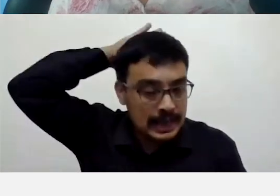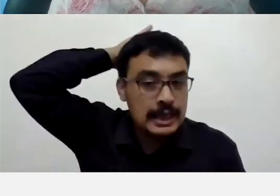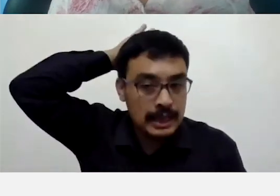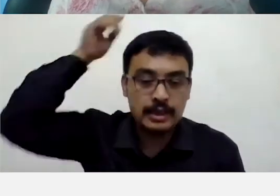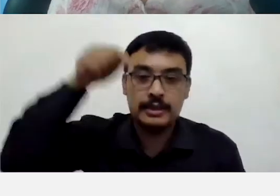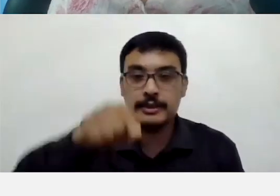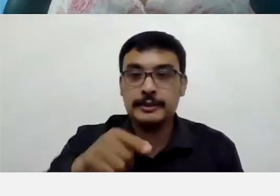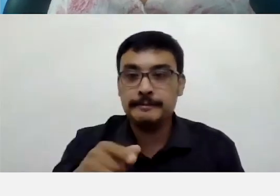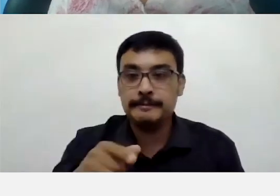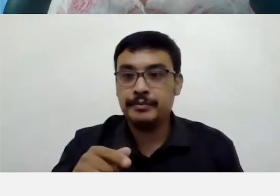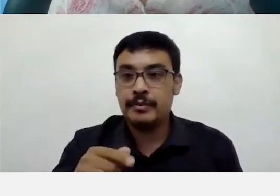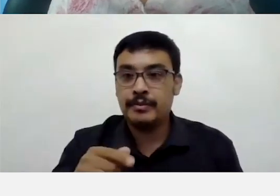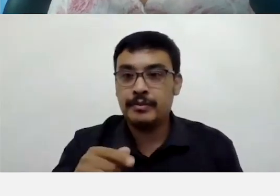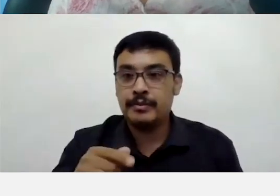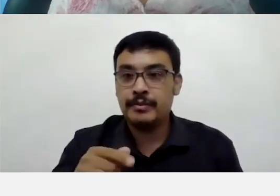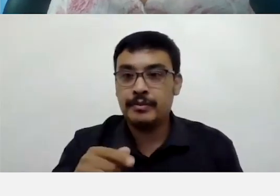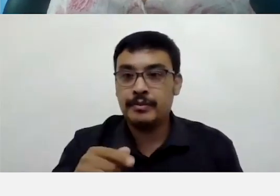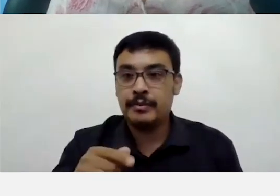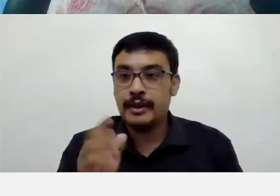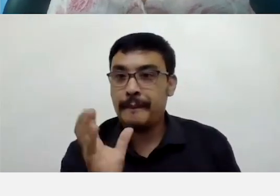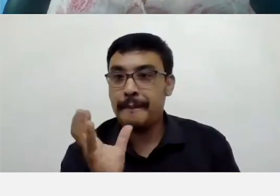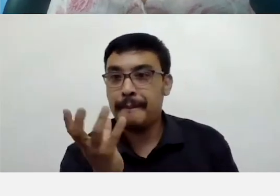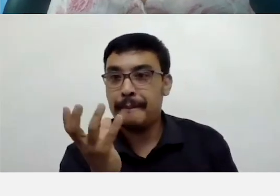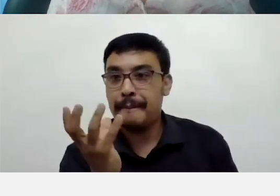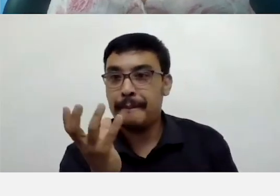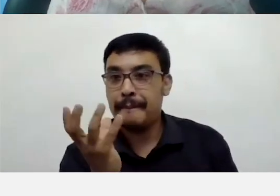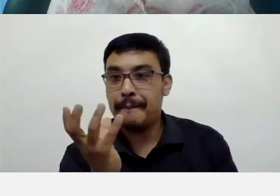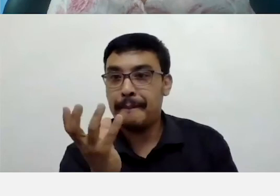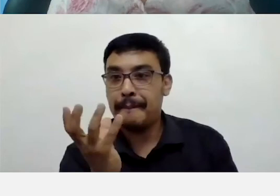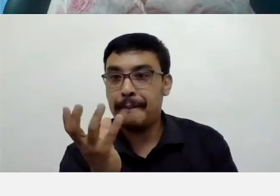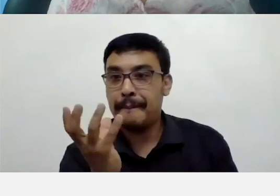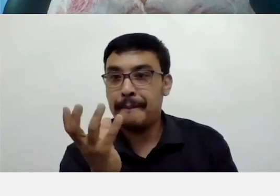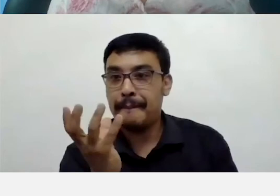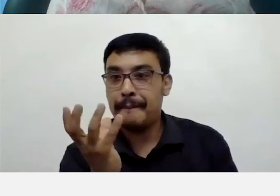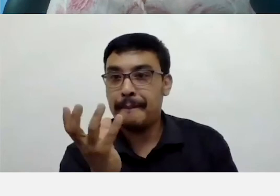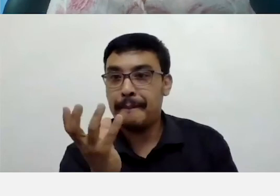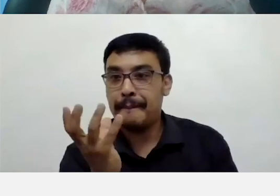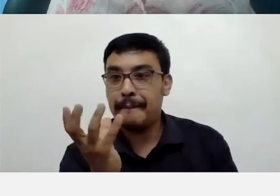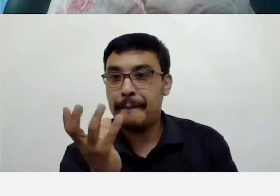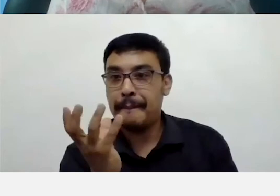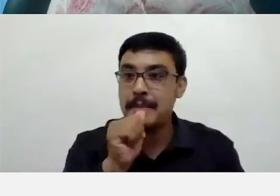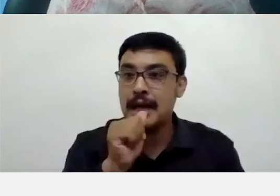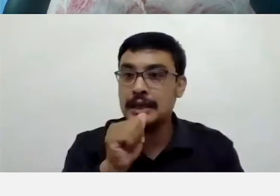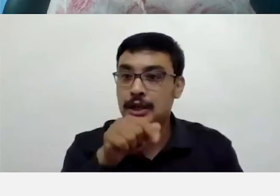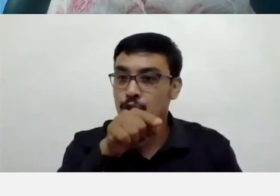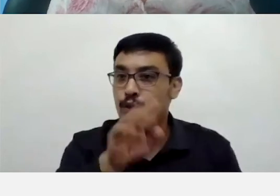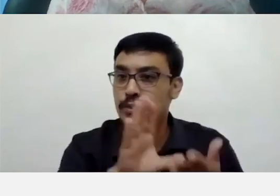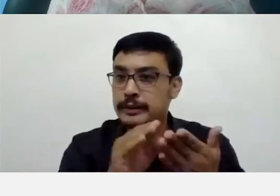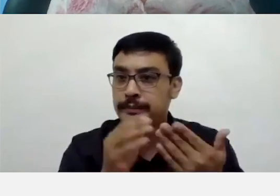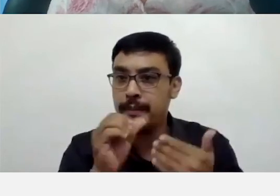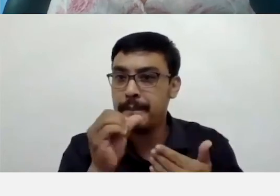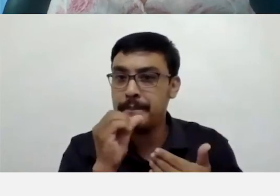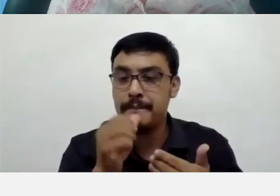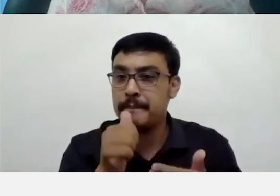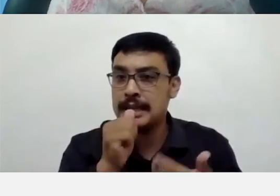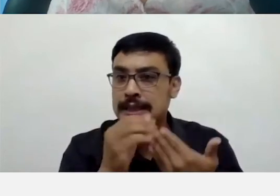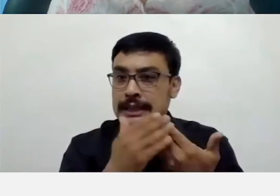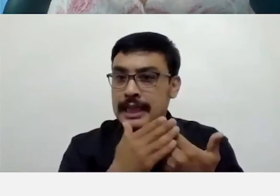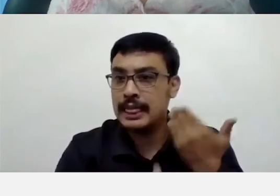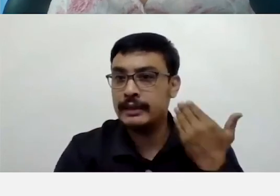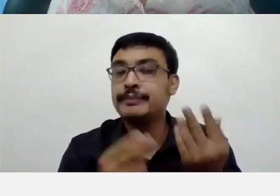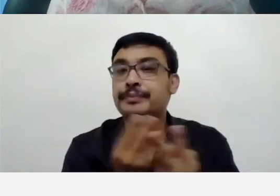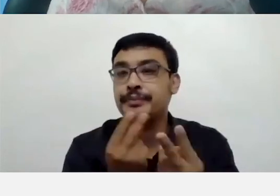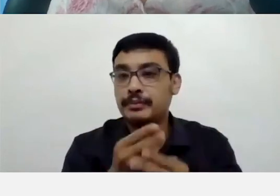mud pot, so that to make sure the water get away from the clay pot and the oil